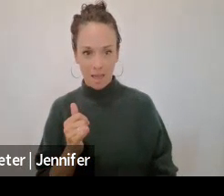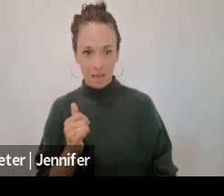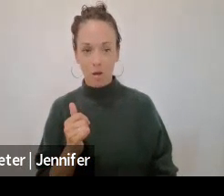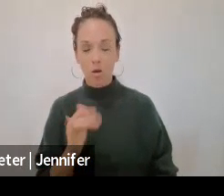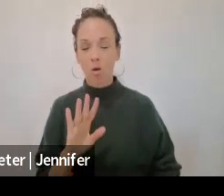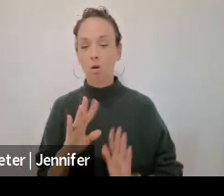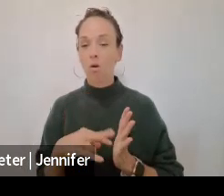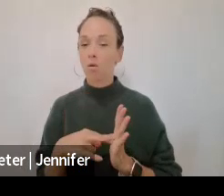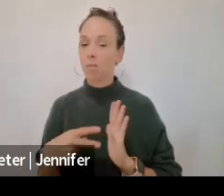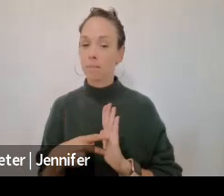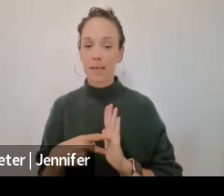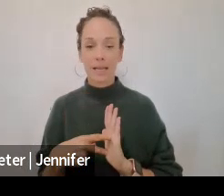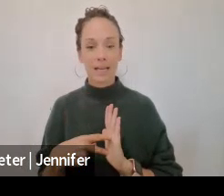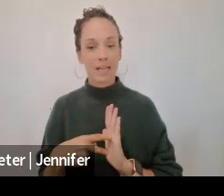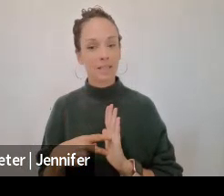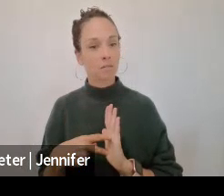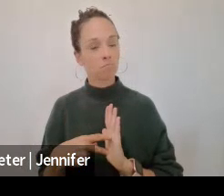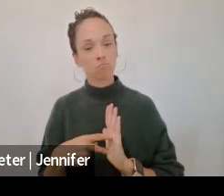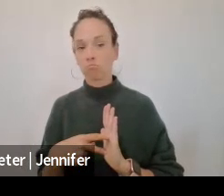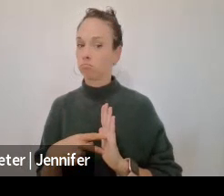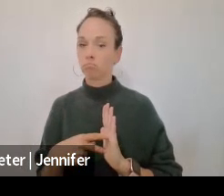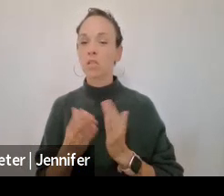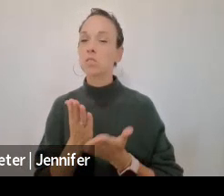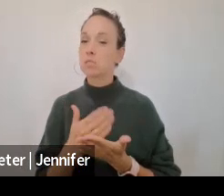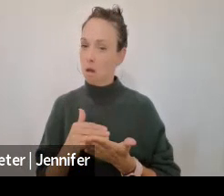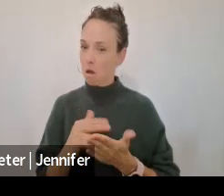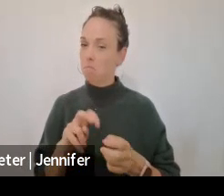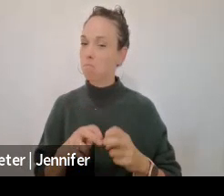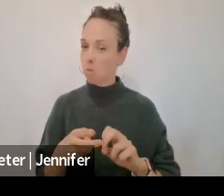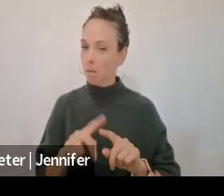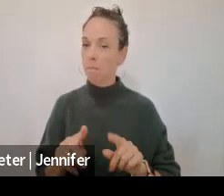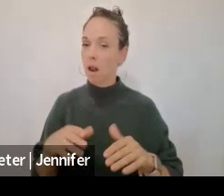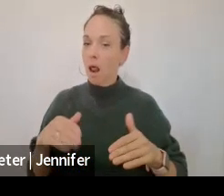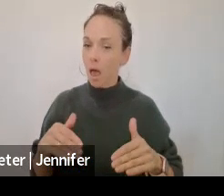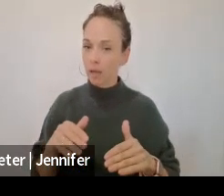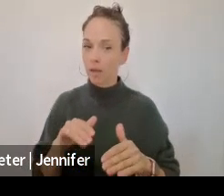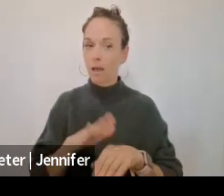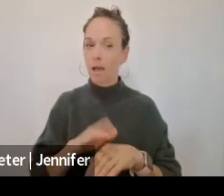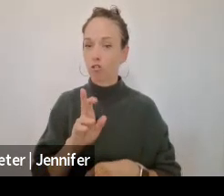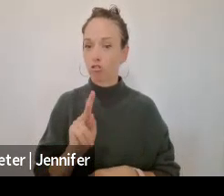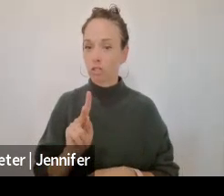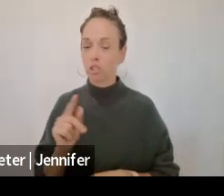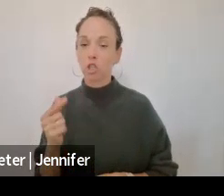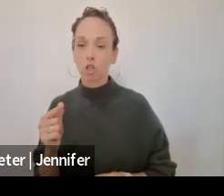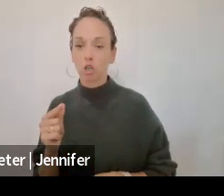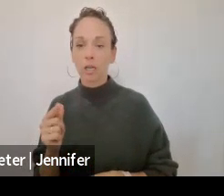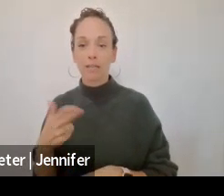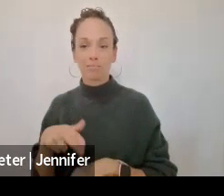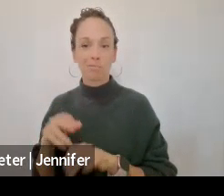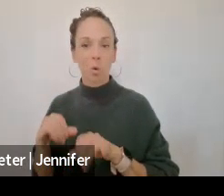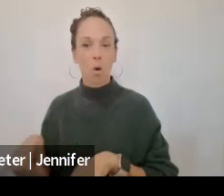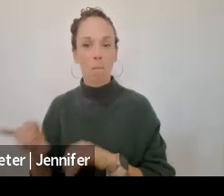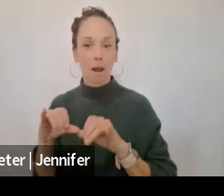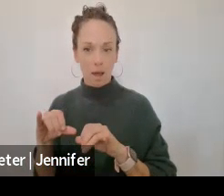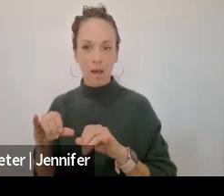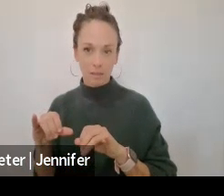indicating some at-risk problems, and then green normalized behavior. So when we